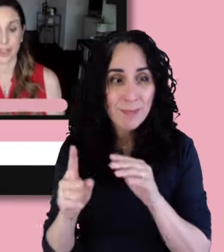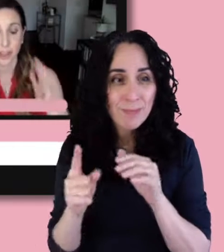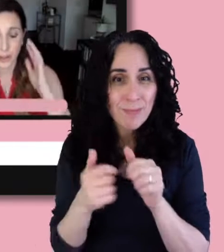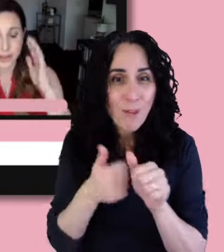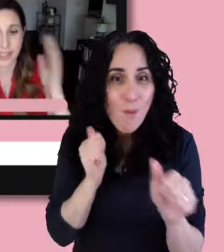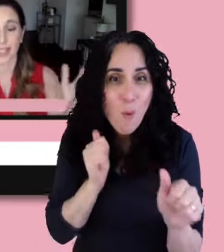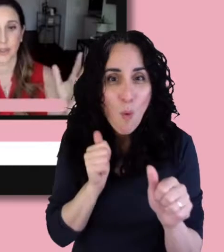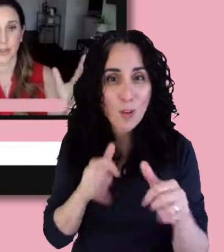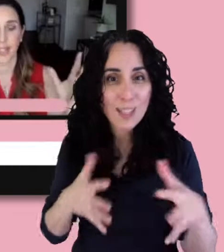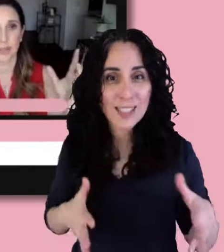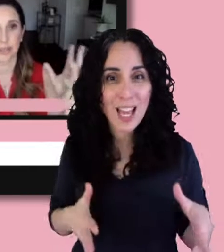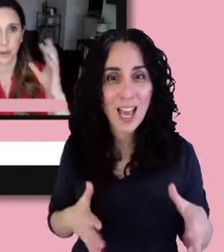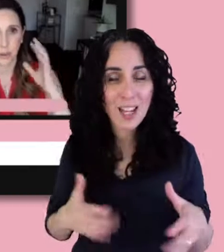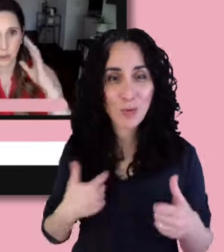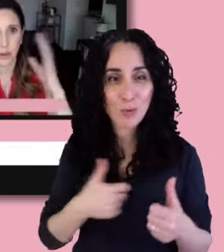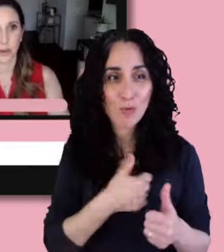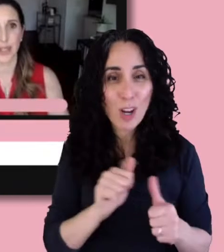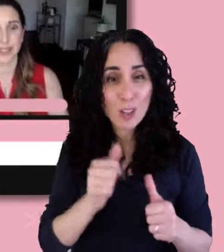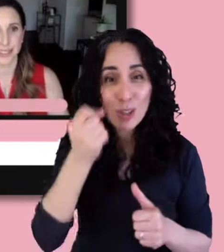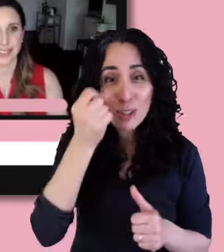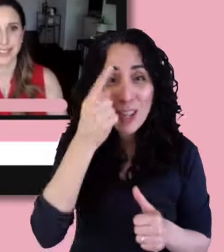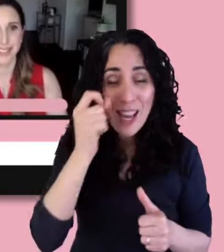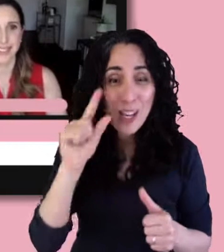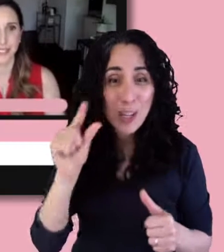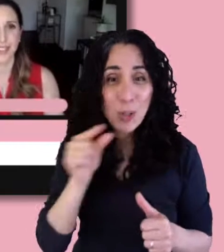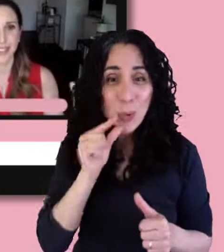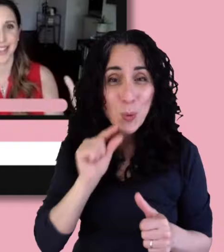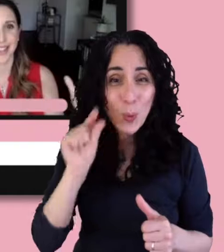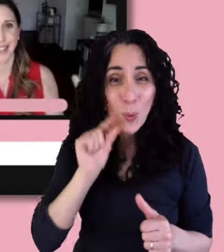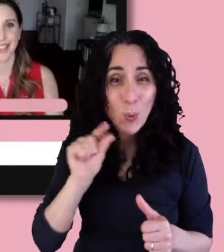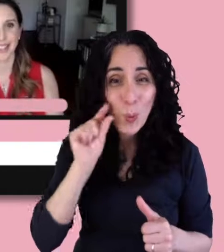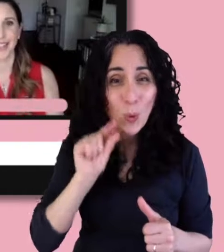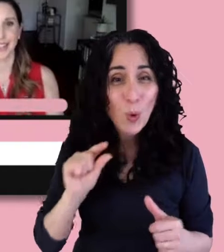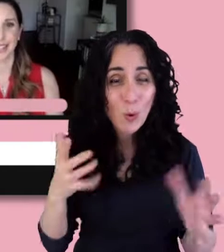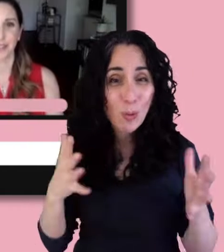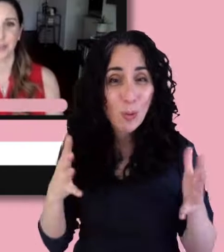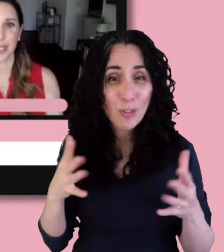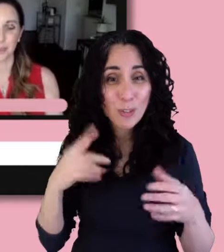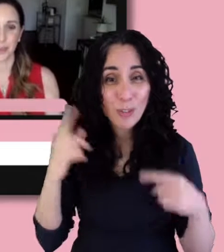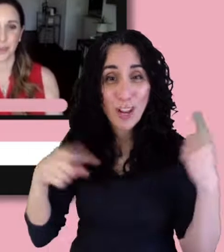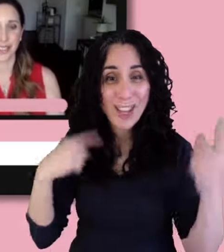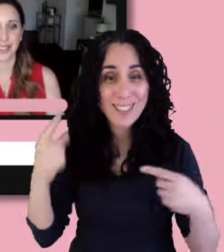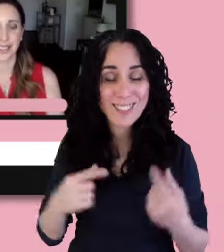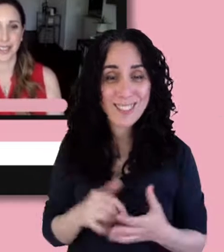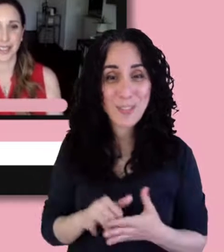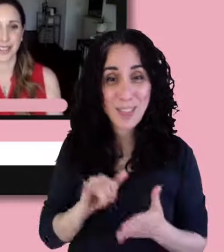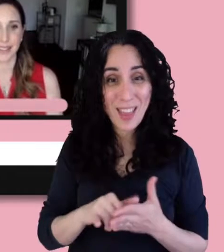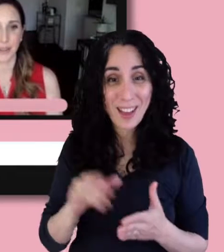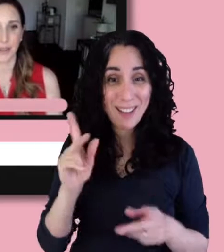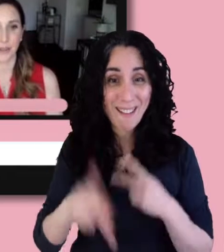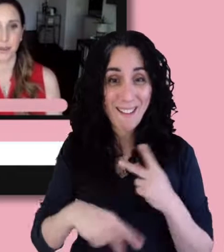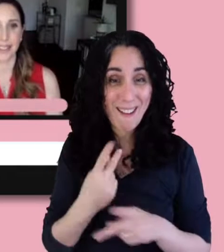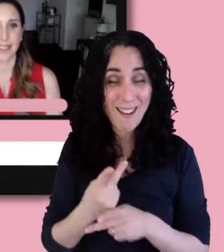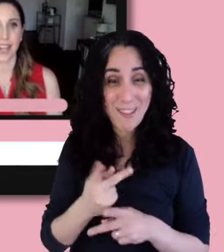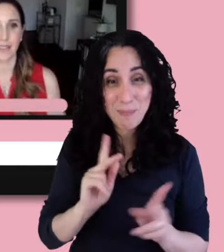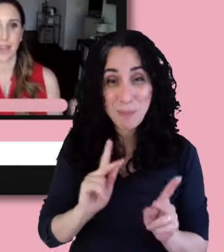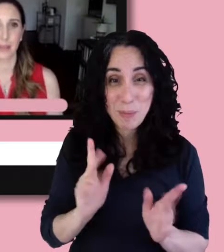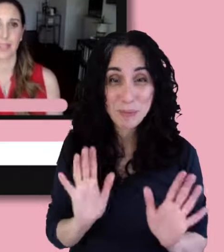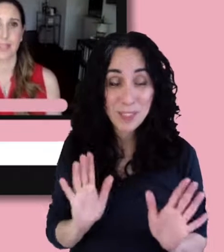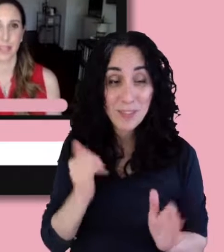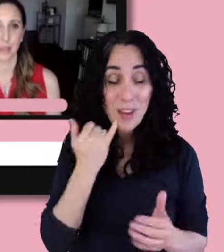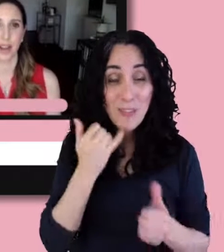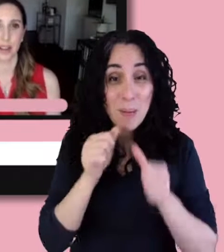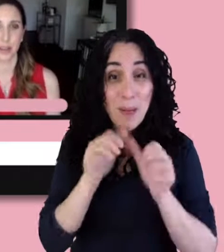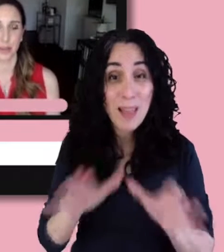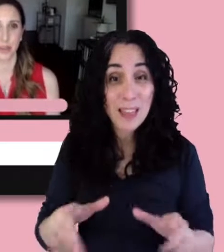Trying to understand, right? We go Google crazy. We're just Mhm. that kind of people. And so if we can have that